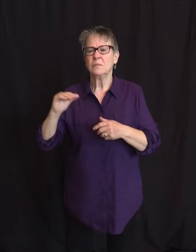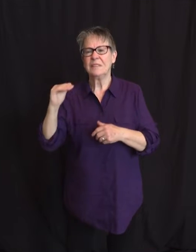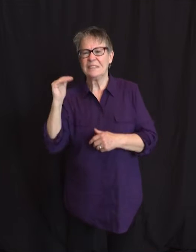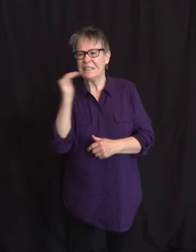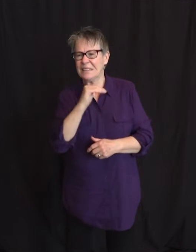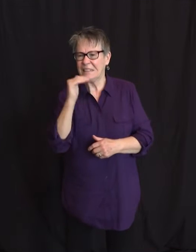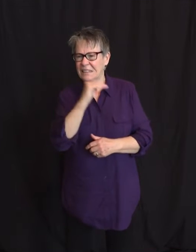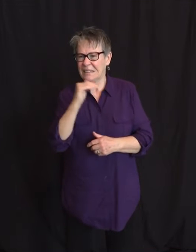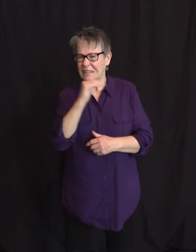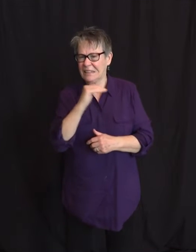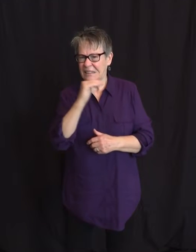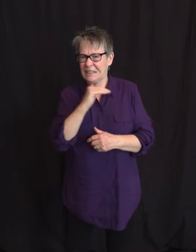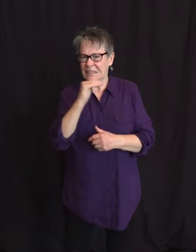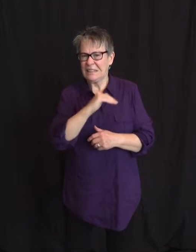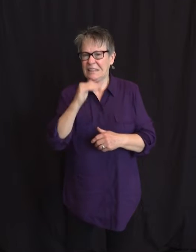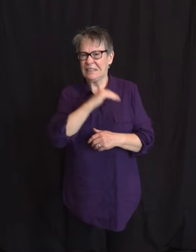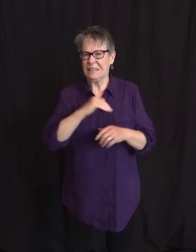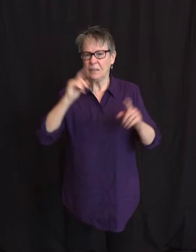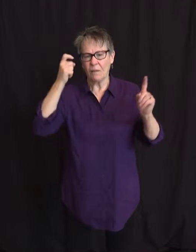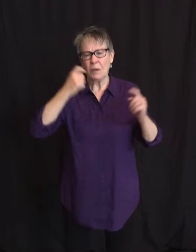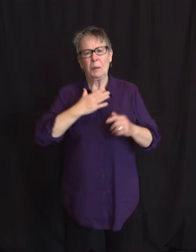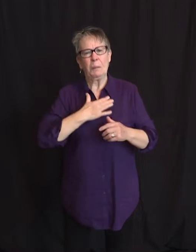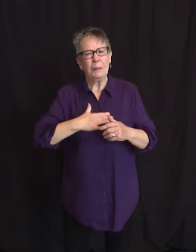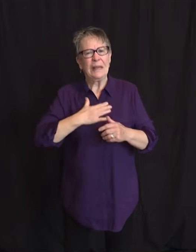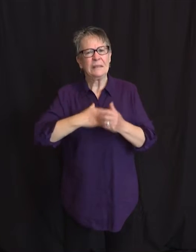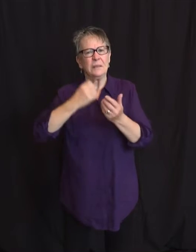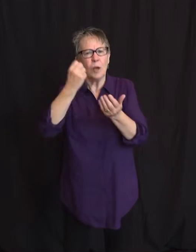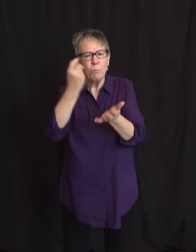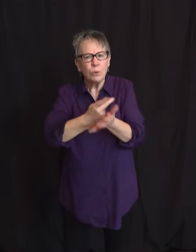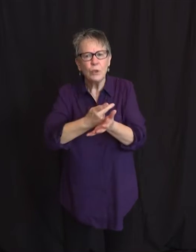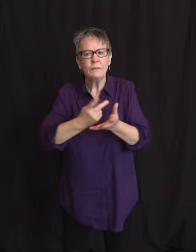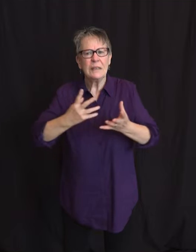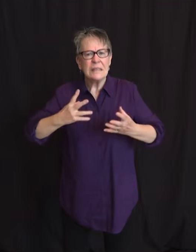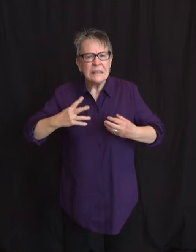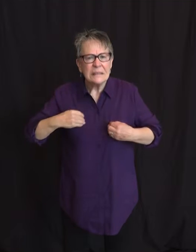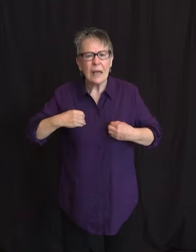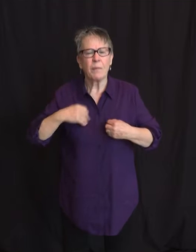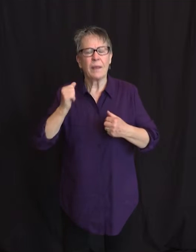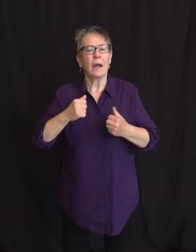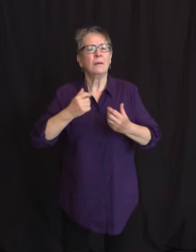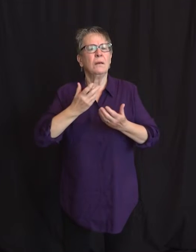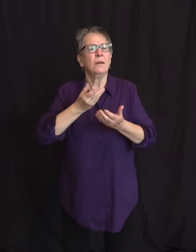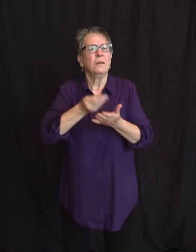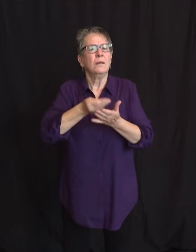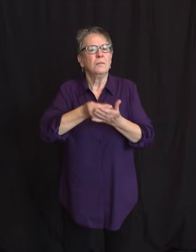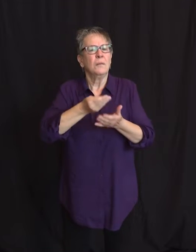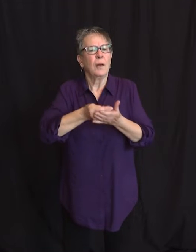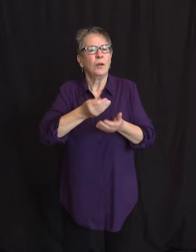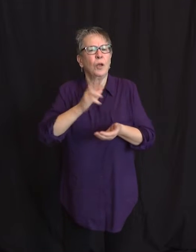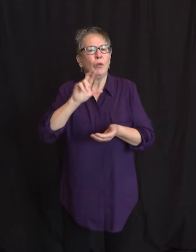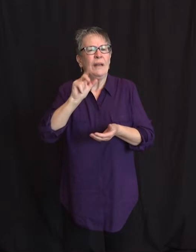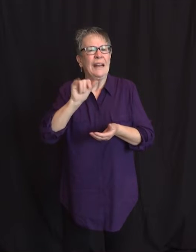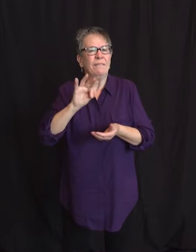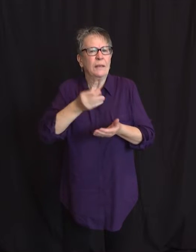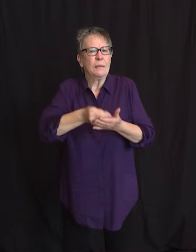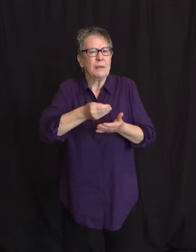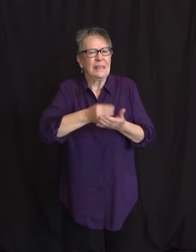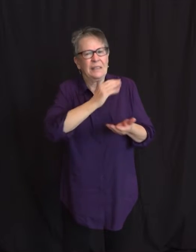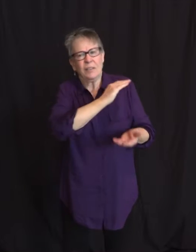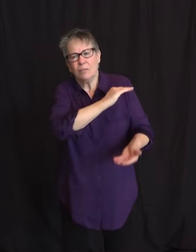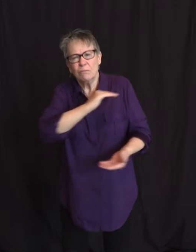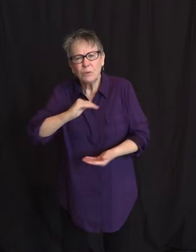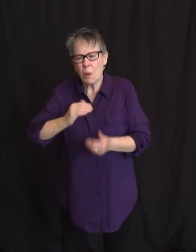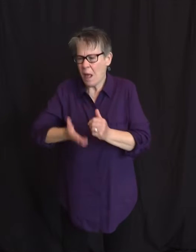not a bailout. It is to enable state and local government in the United States of America to exist through this